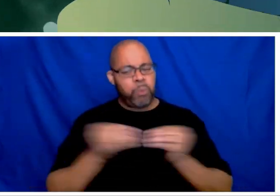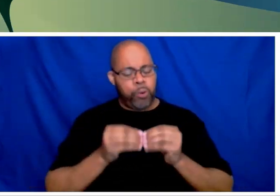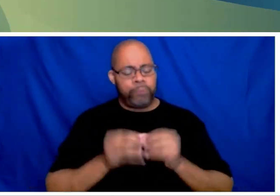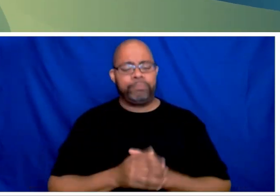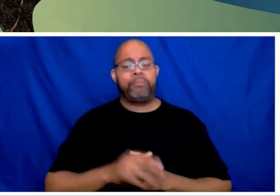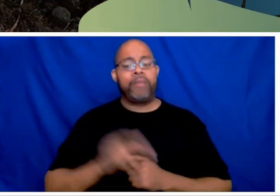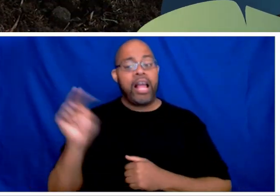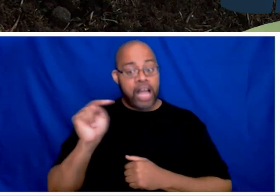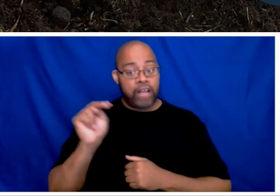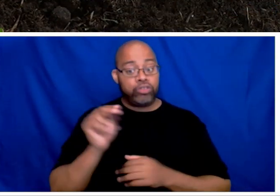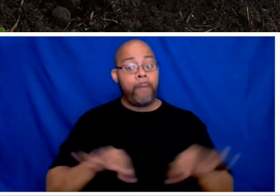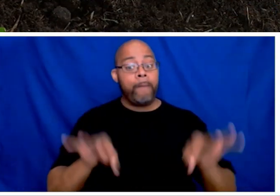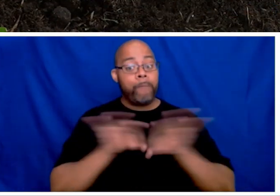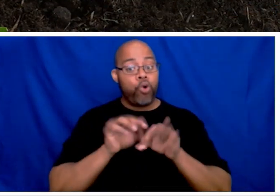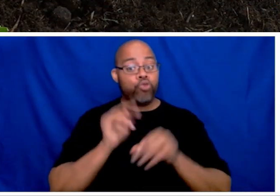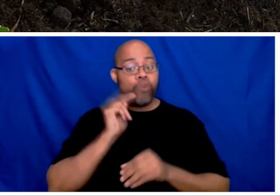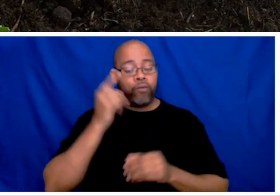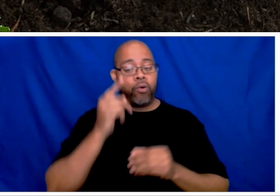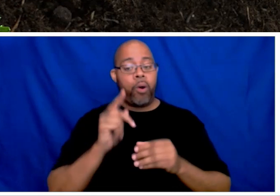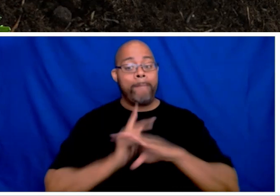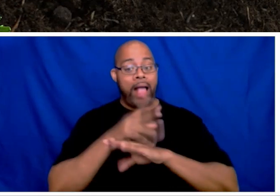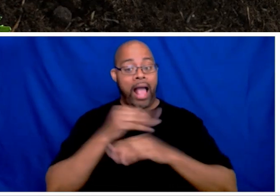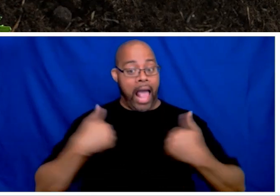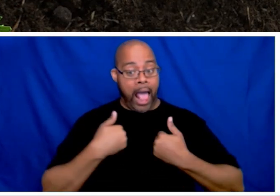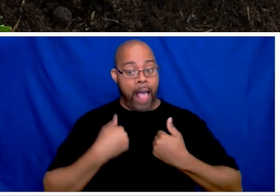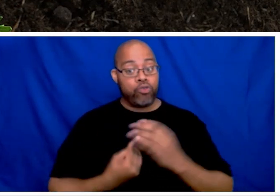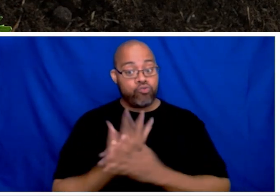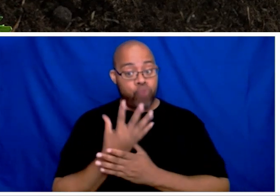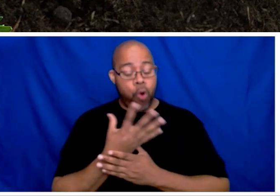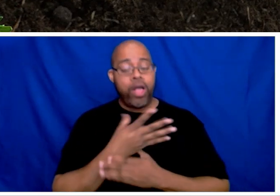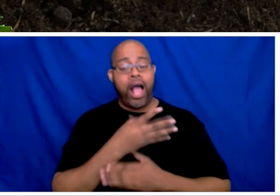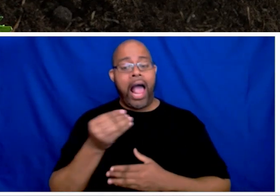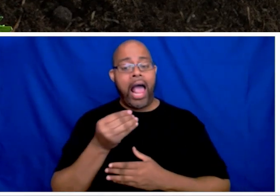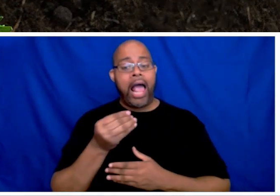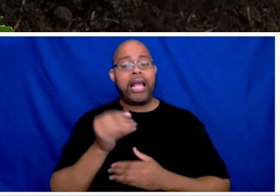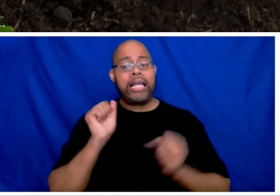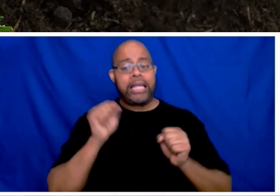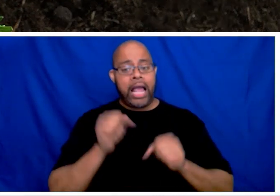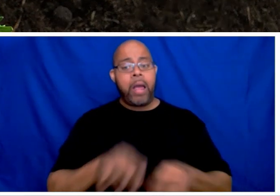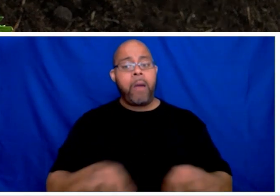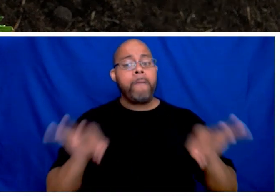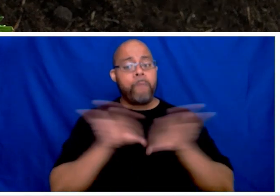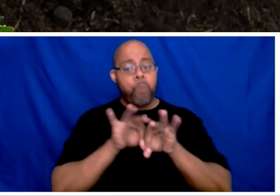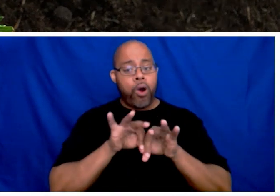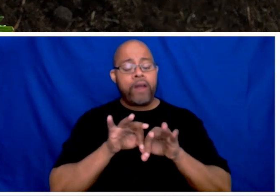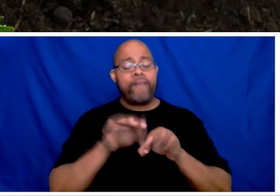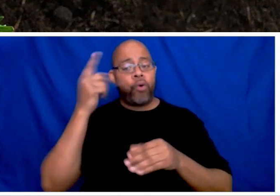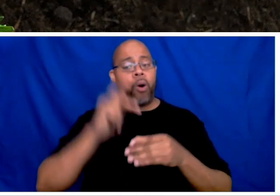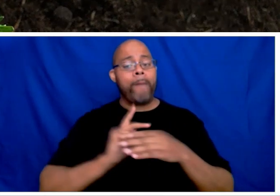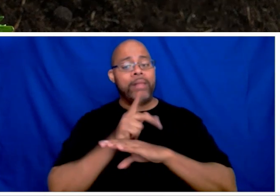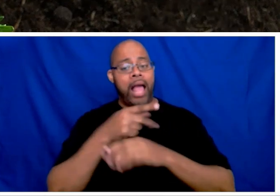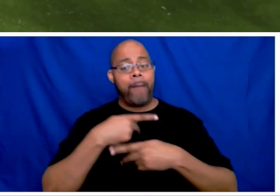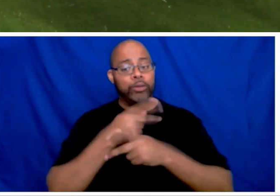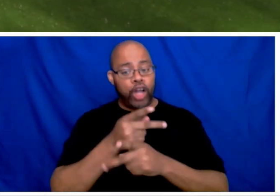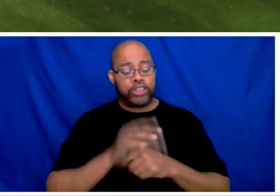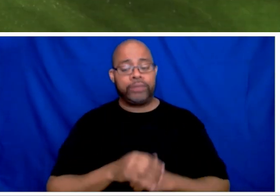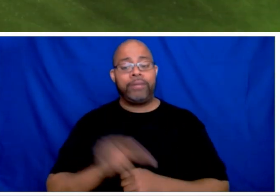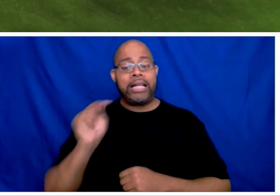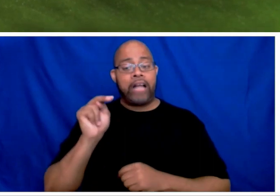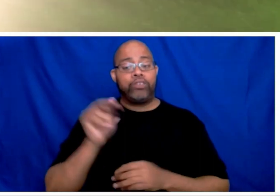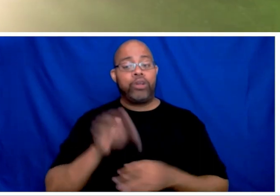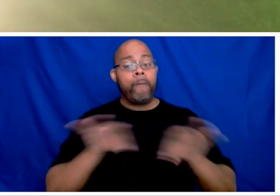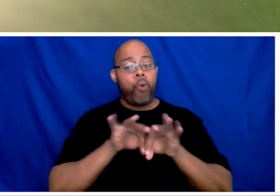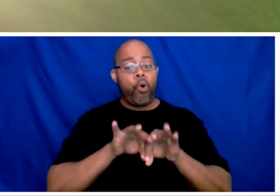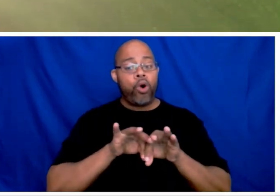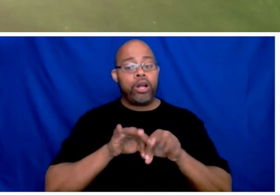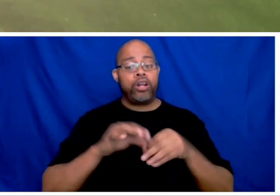essential nutrient for plant and animal growth, and it can be a limiting factor in plant production. Nitrogen is a key component of chlorophyll, which